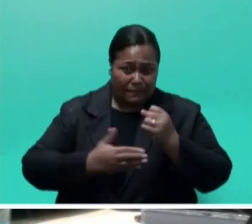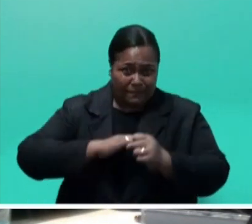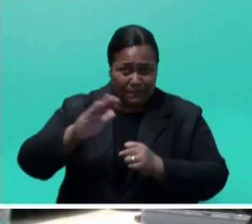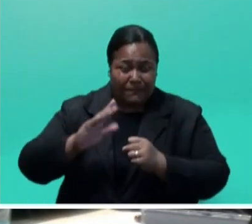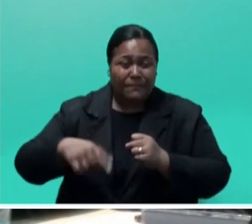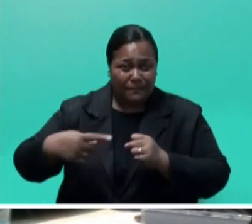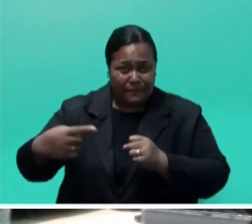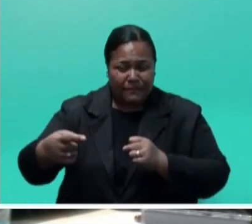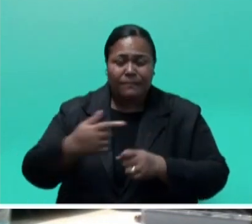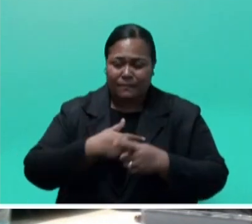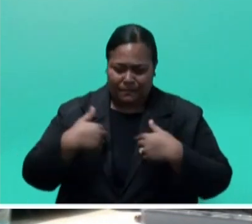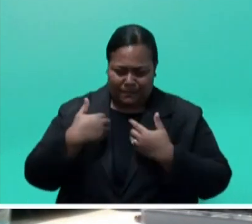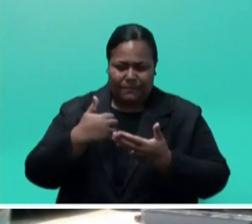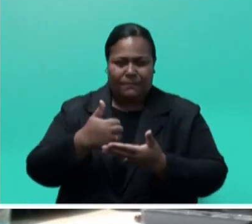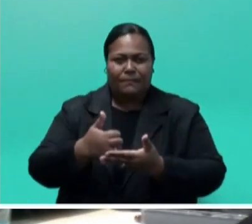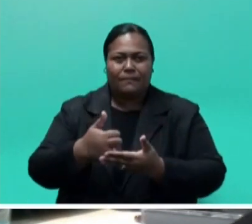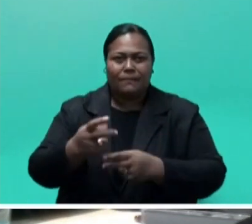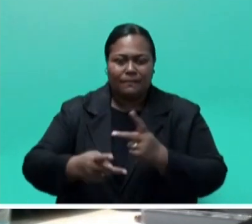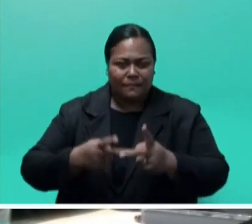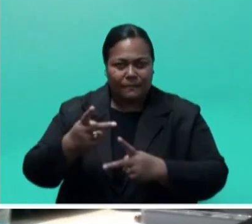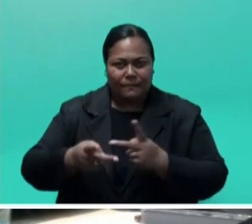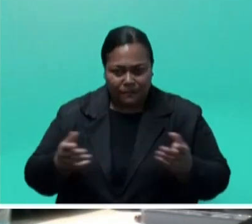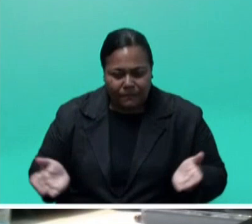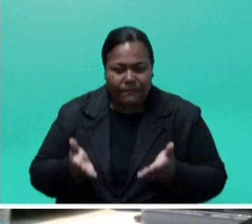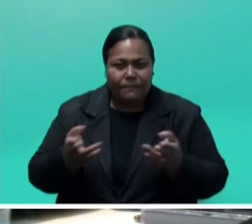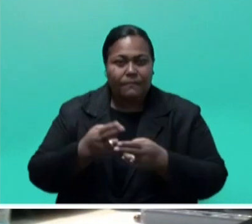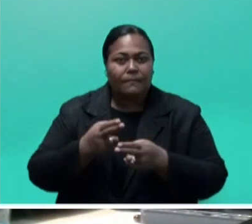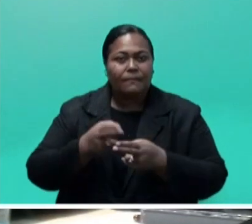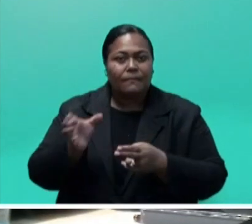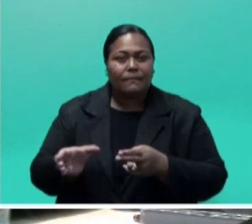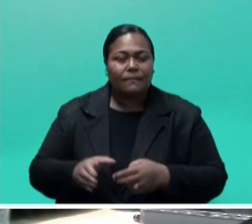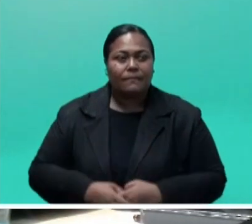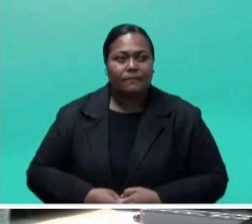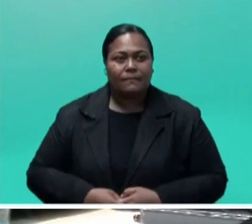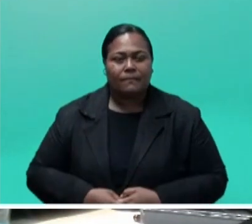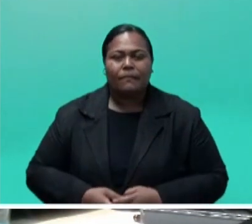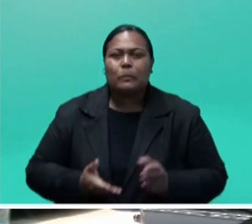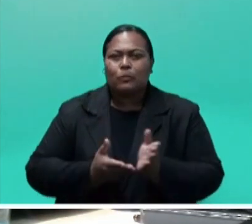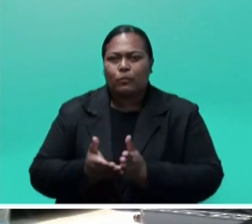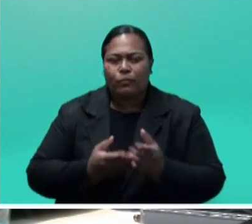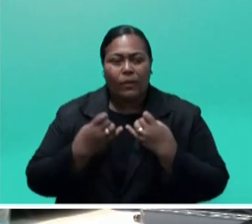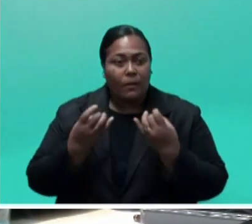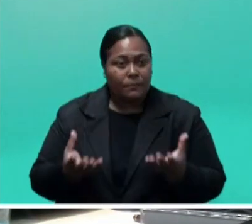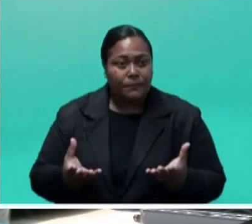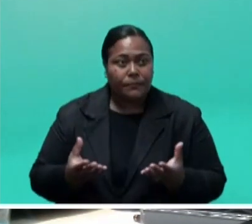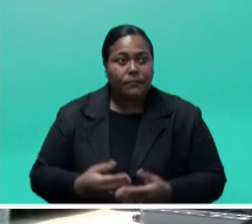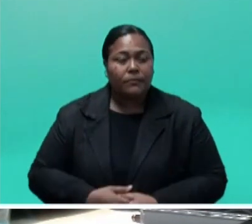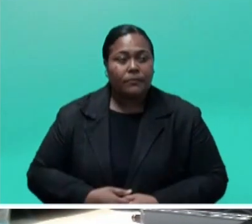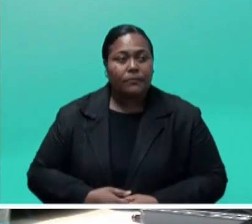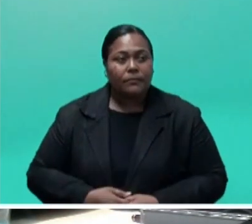very supportive in improving the livelihoods of the sugarcane farmers through its service delivery and direct